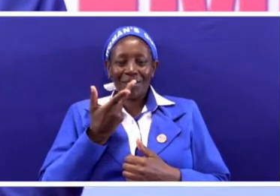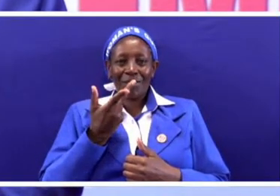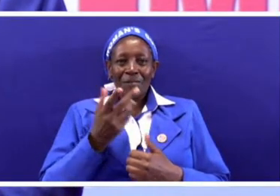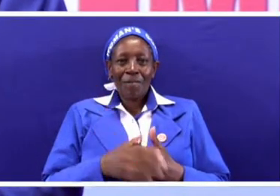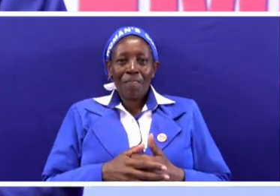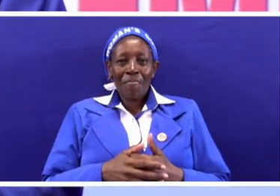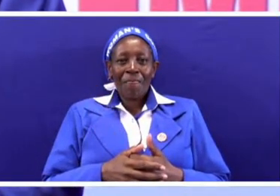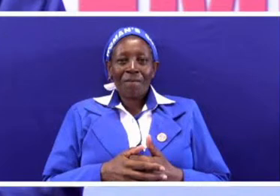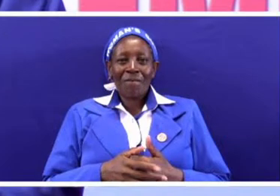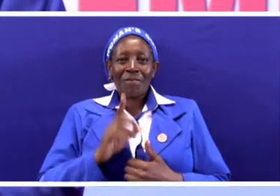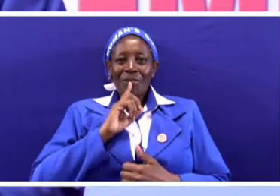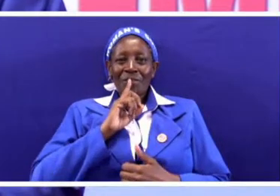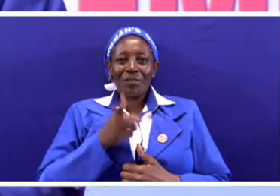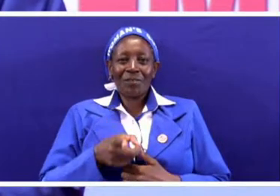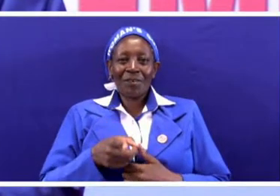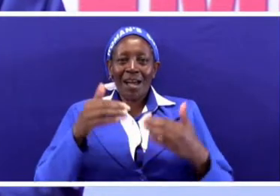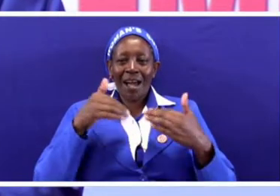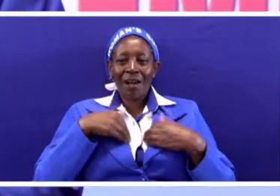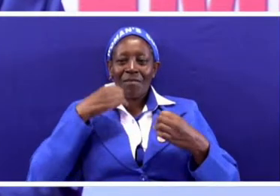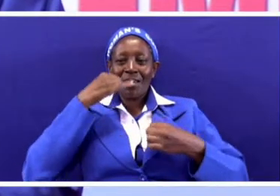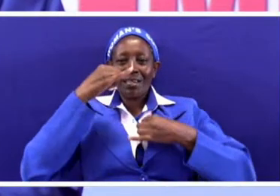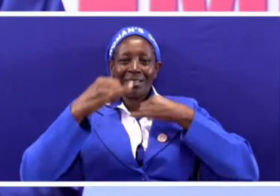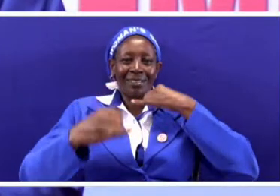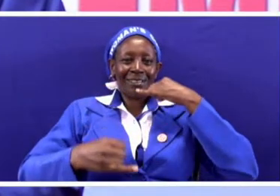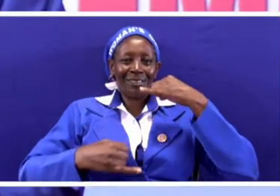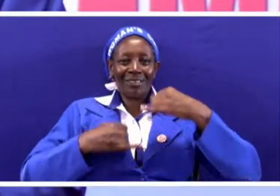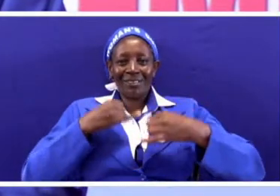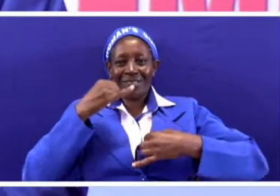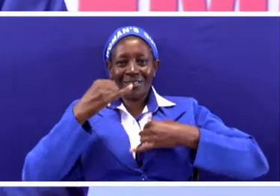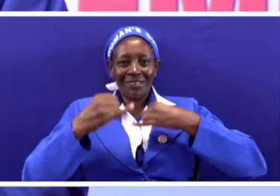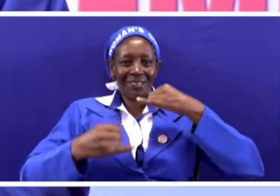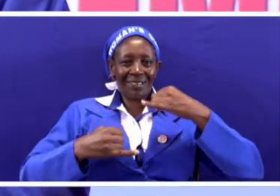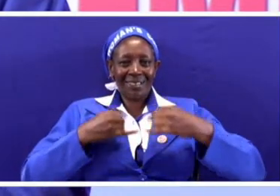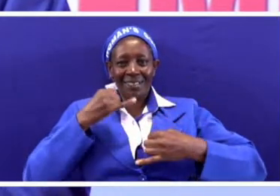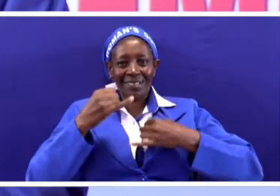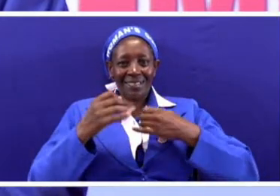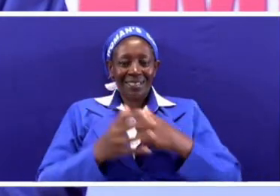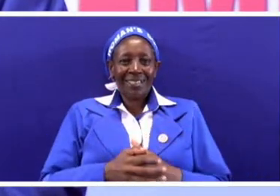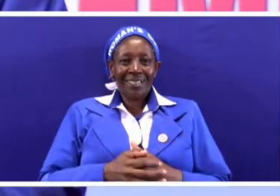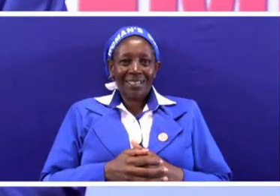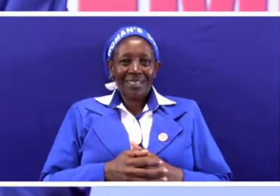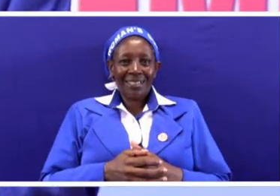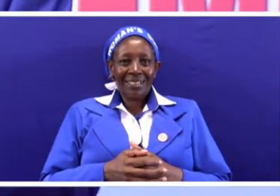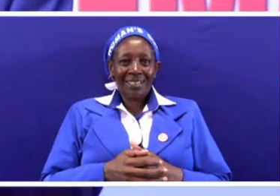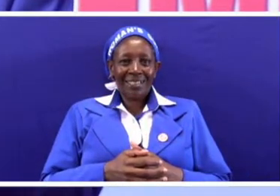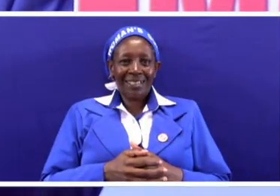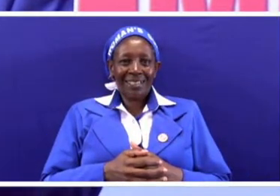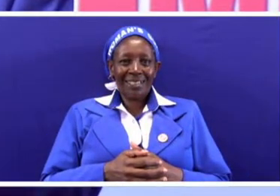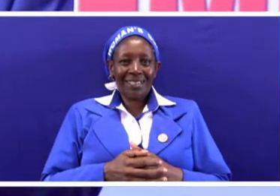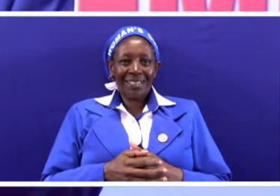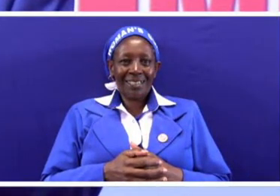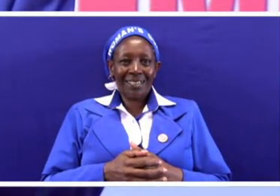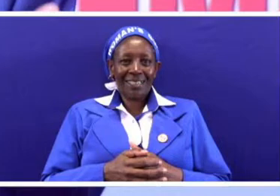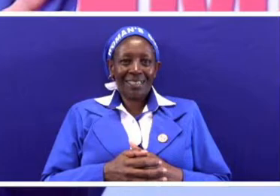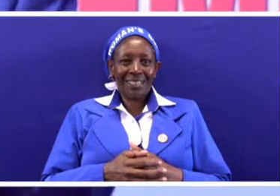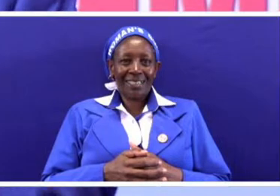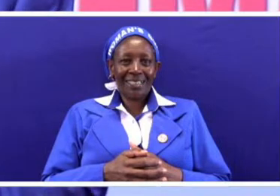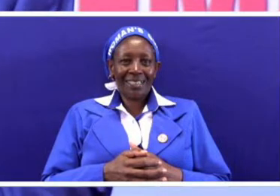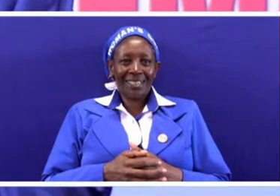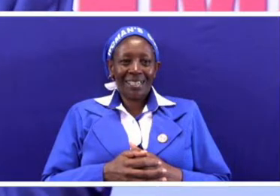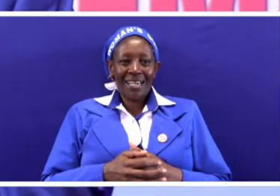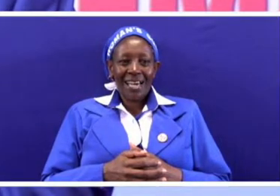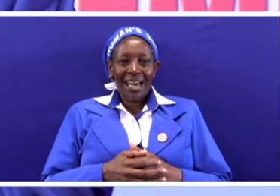And for sure, I have also enjoyed, and you know, there is sometimes I haven't heard Dr. Muridi teach or